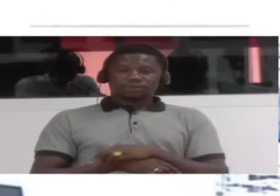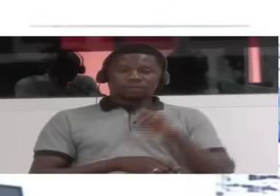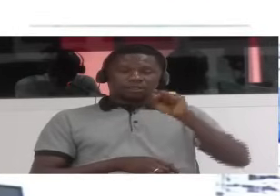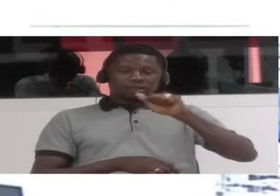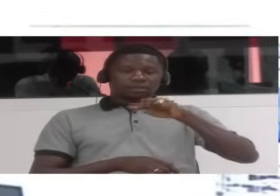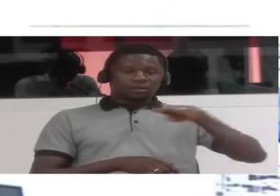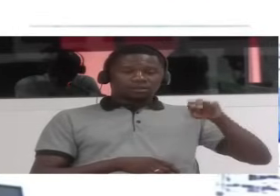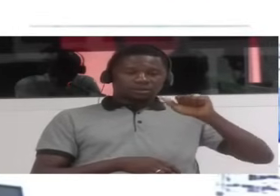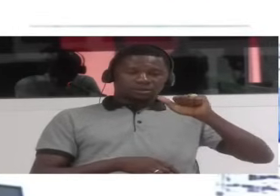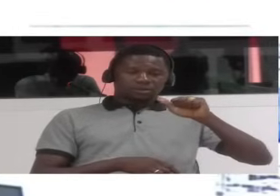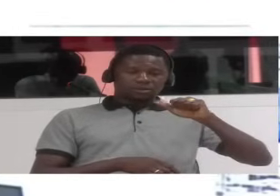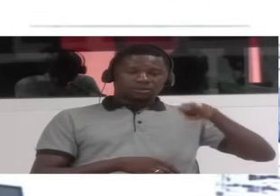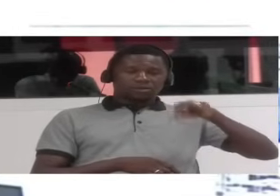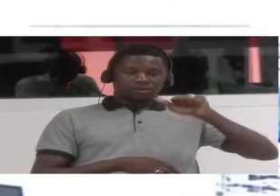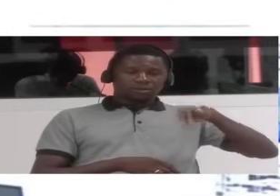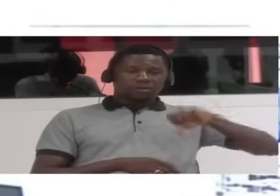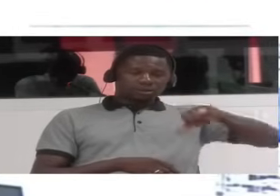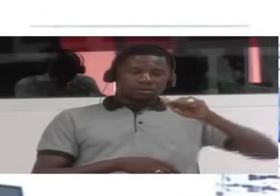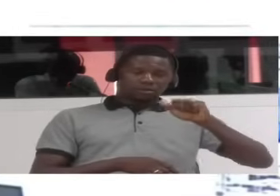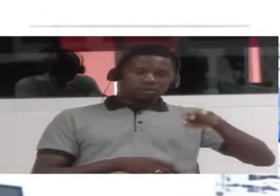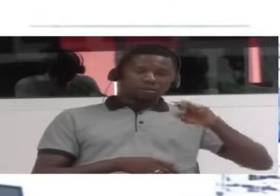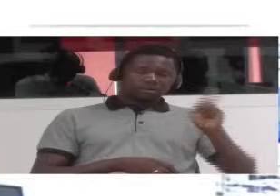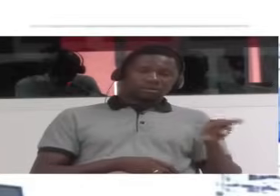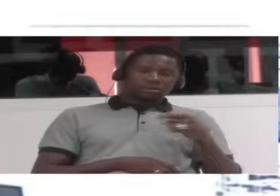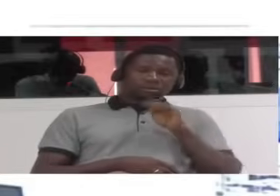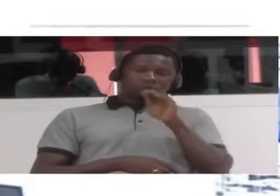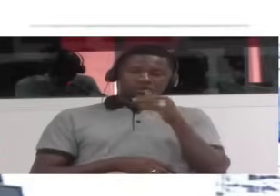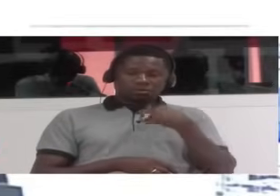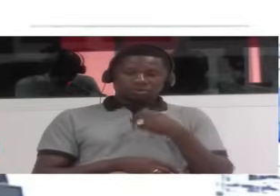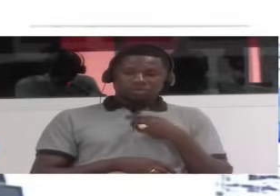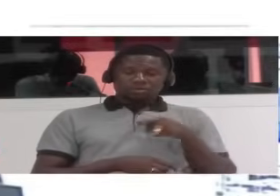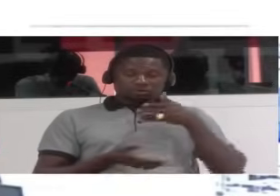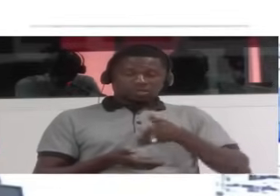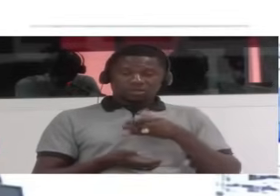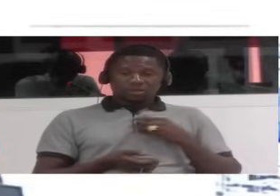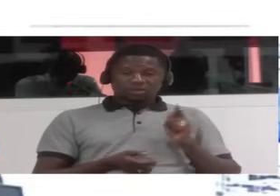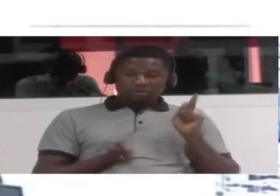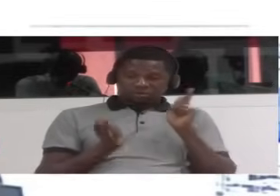Shanamanyan called me and said that today they are going for Jasacha.